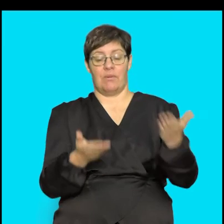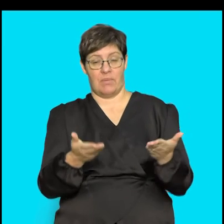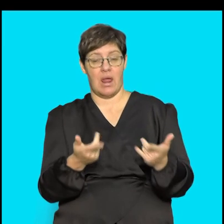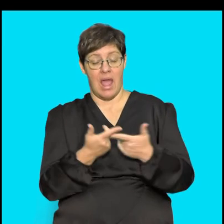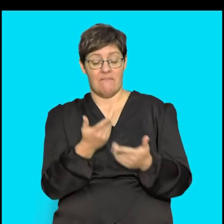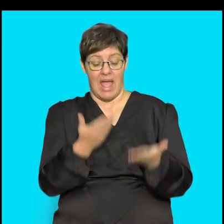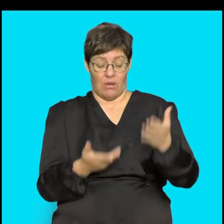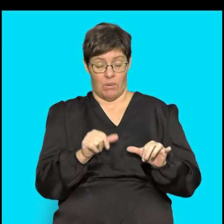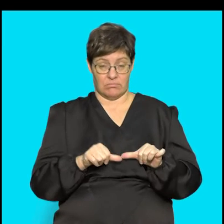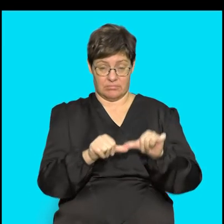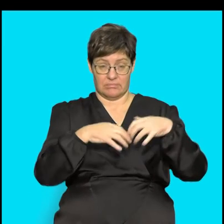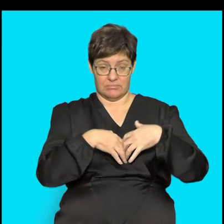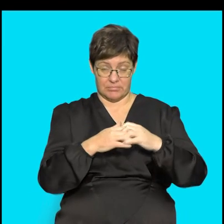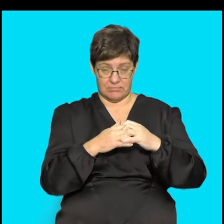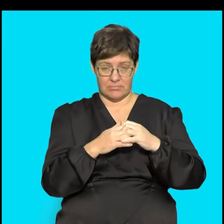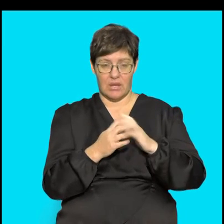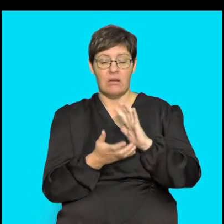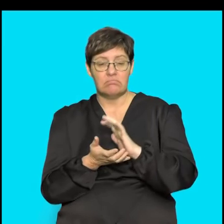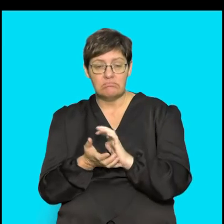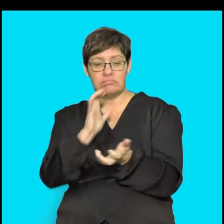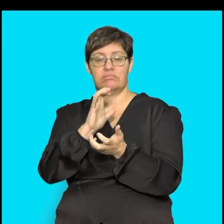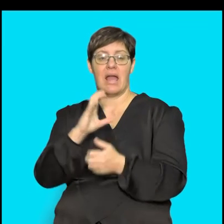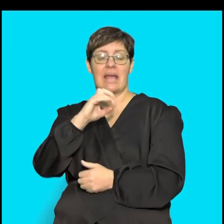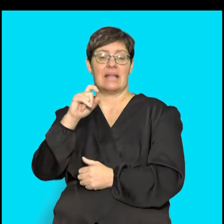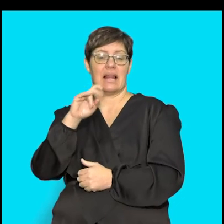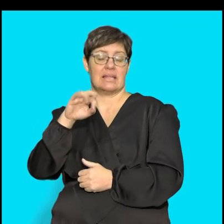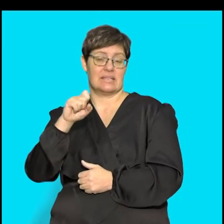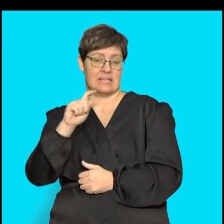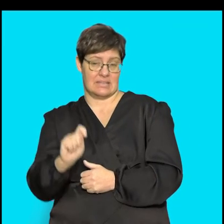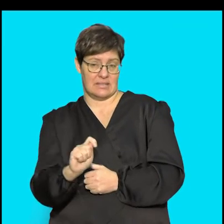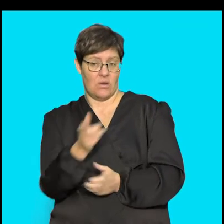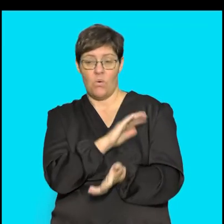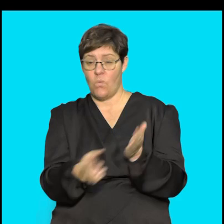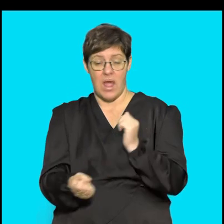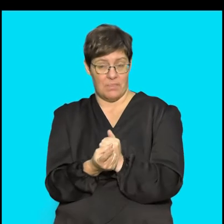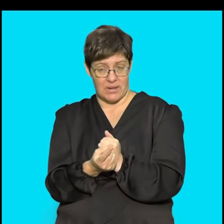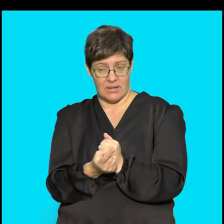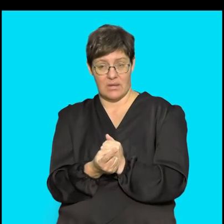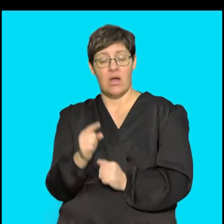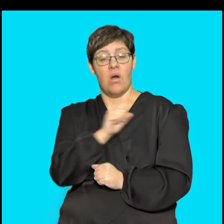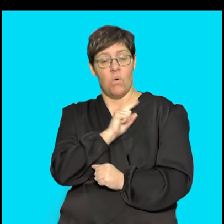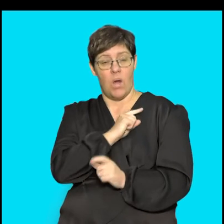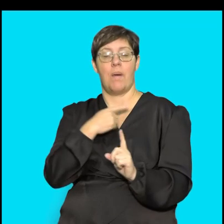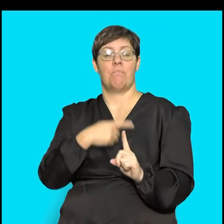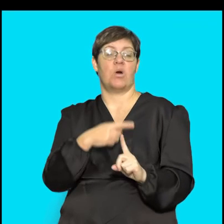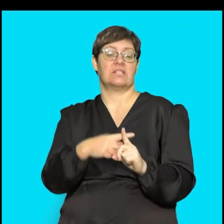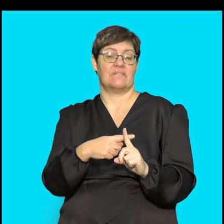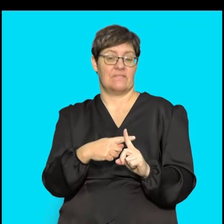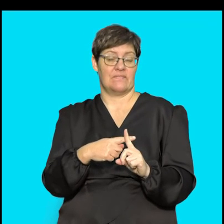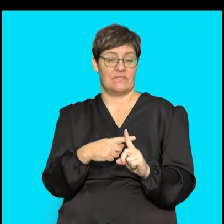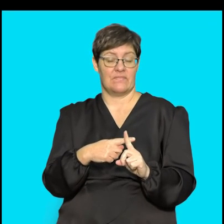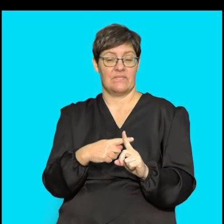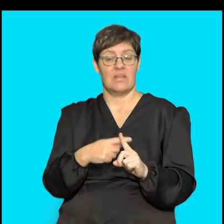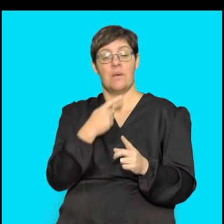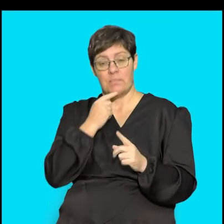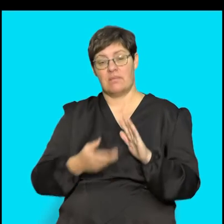and when it's now in equilibrium, it's being disturbed by a catalyst. What will happen? Because it's a positive